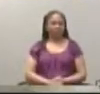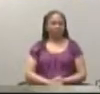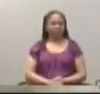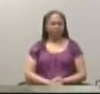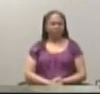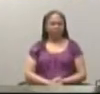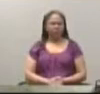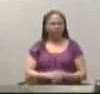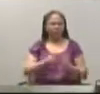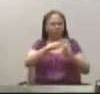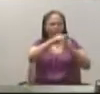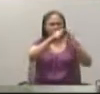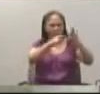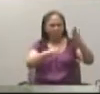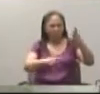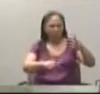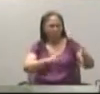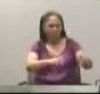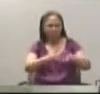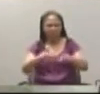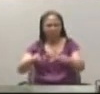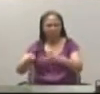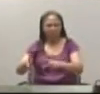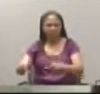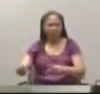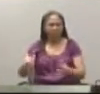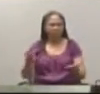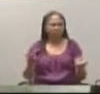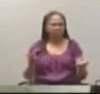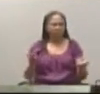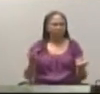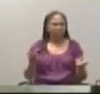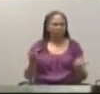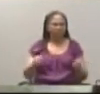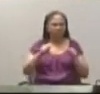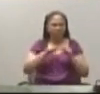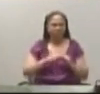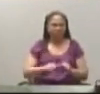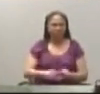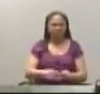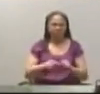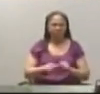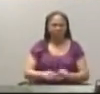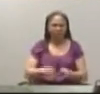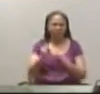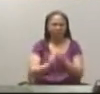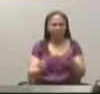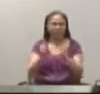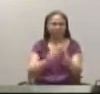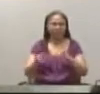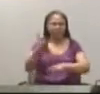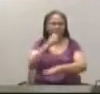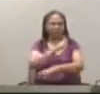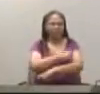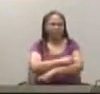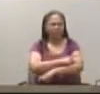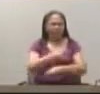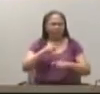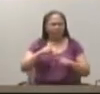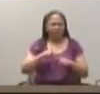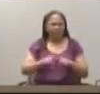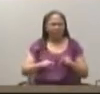And all this preparation is going on. But yet